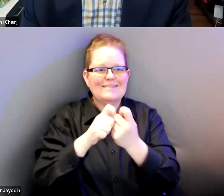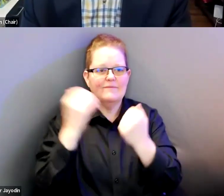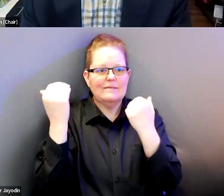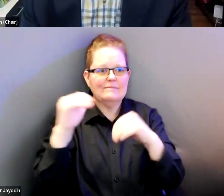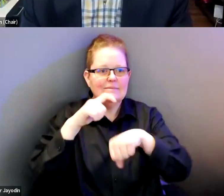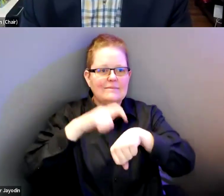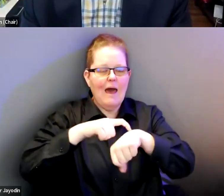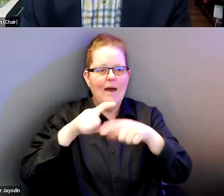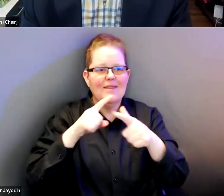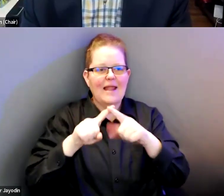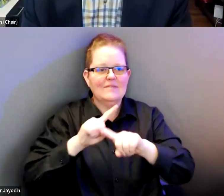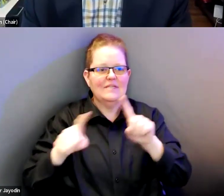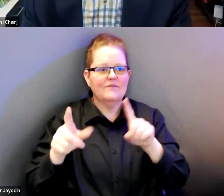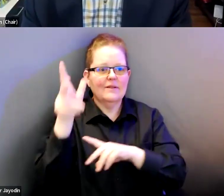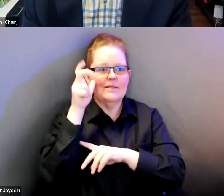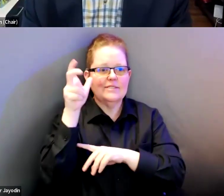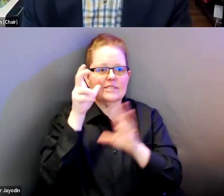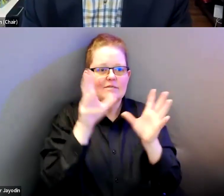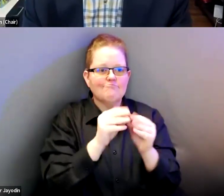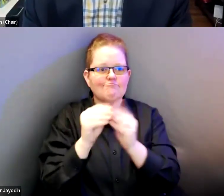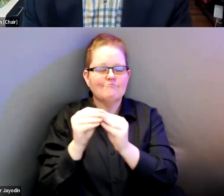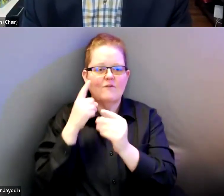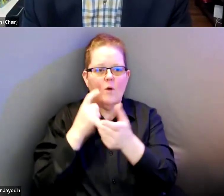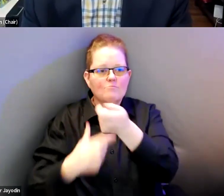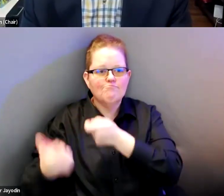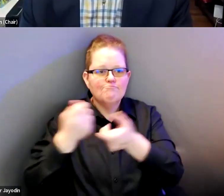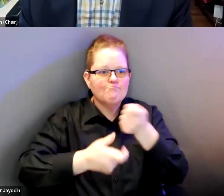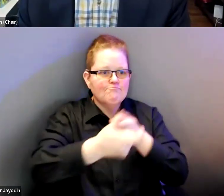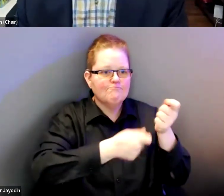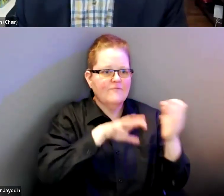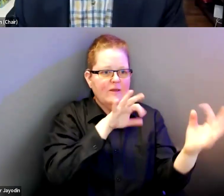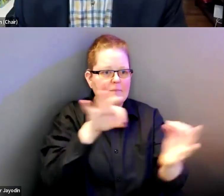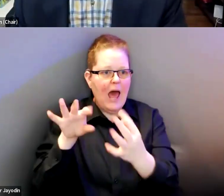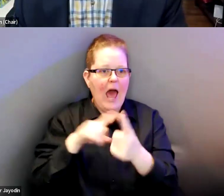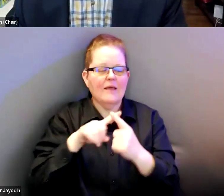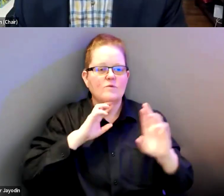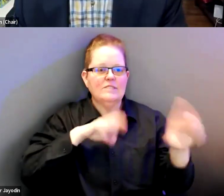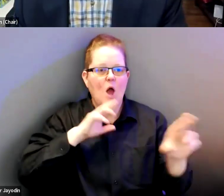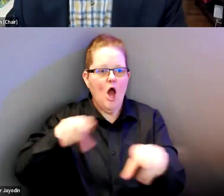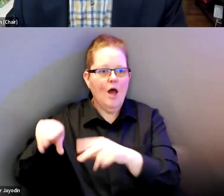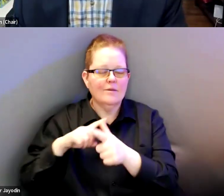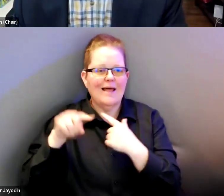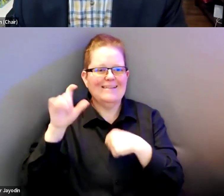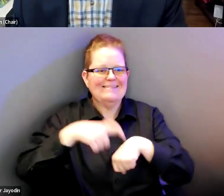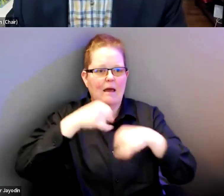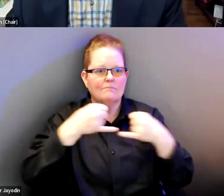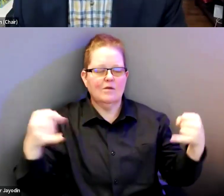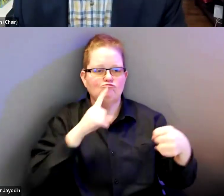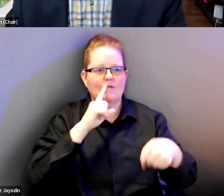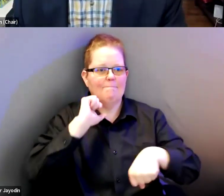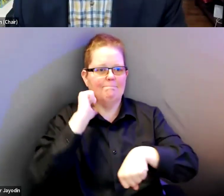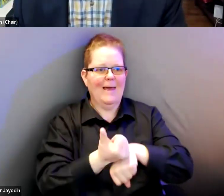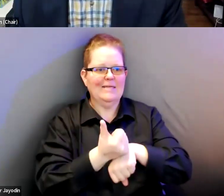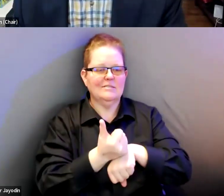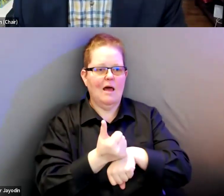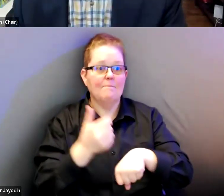listening sessions where we can solicit additional feedback, responding to all of that. So That timeline is sort of based on our best